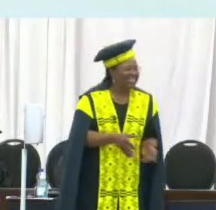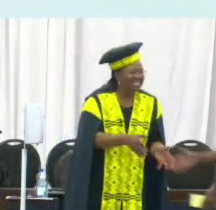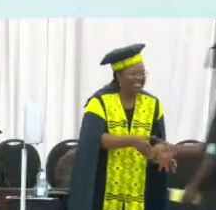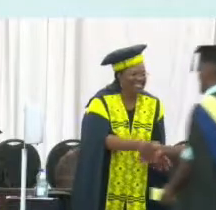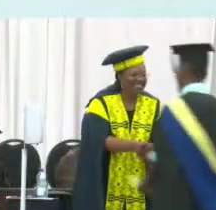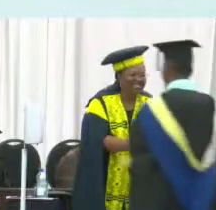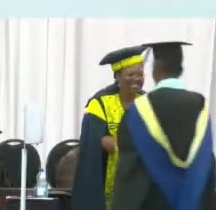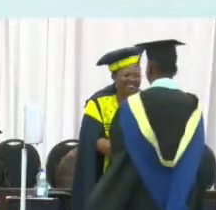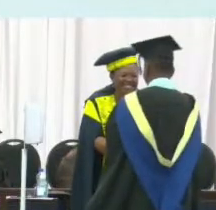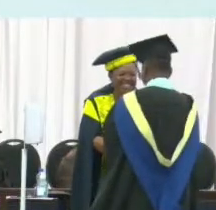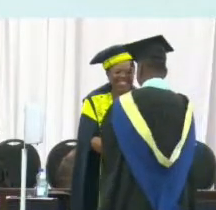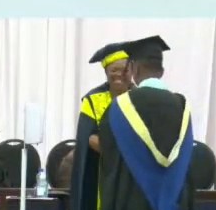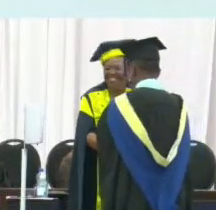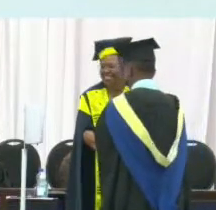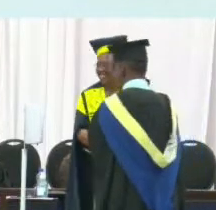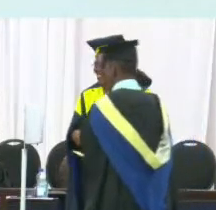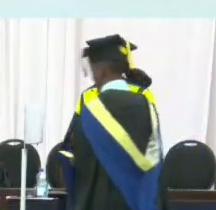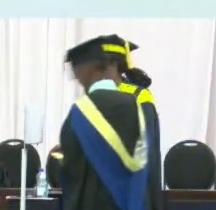Nina Matia.